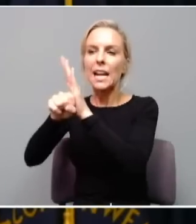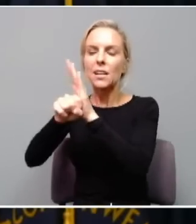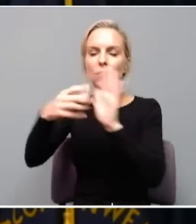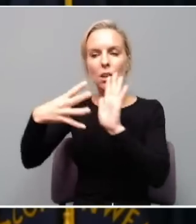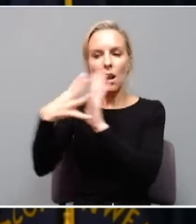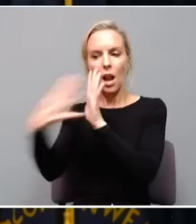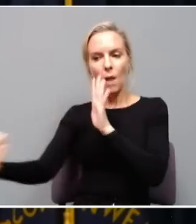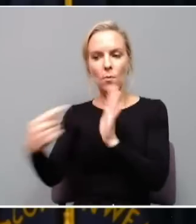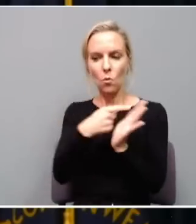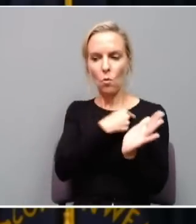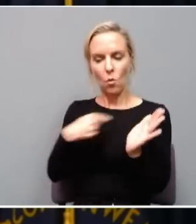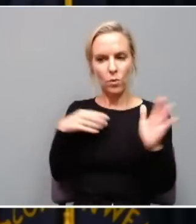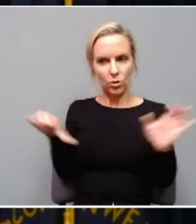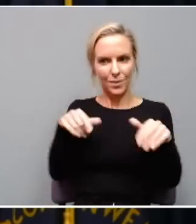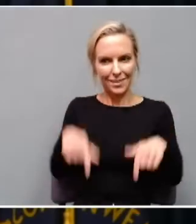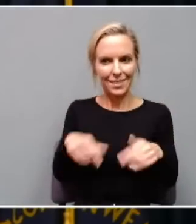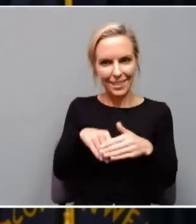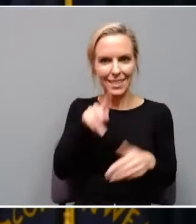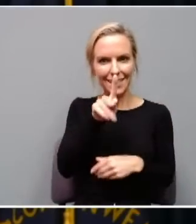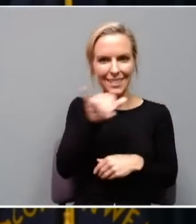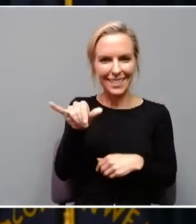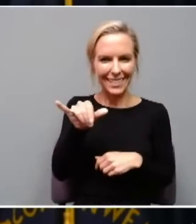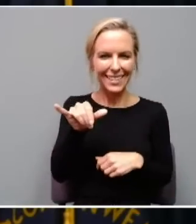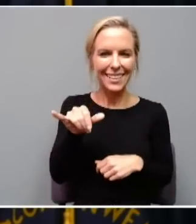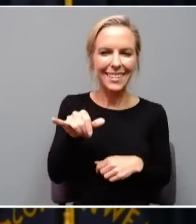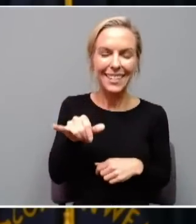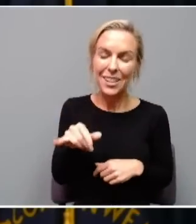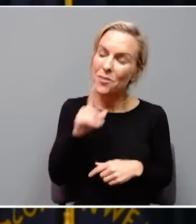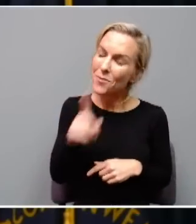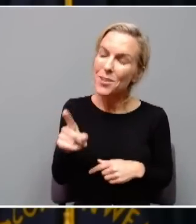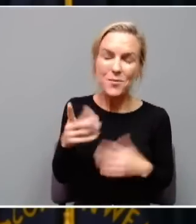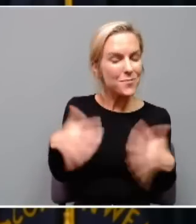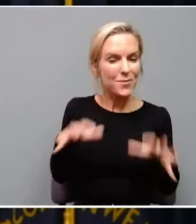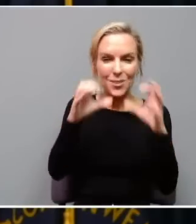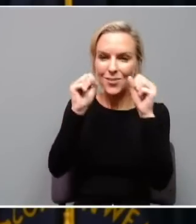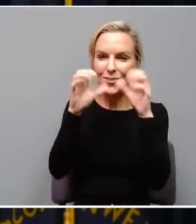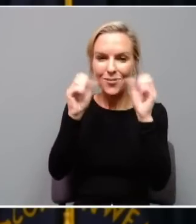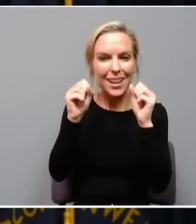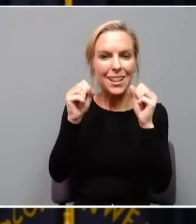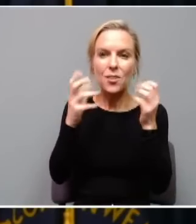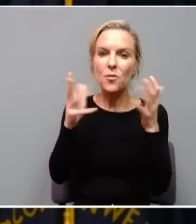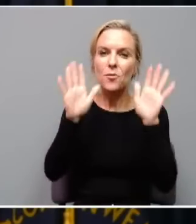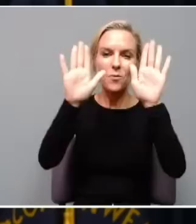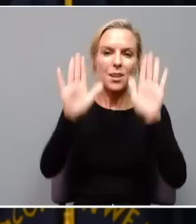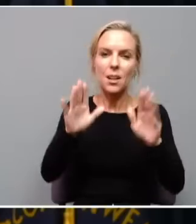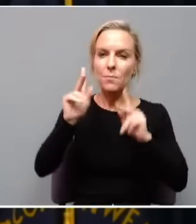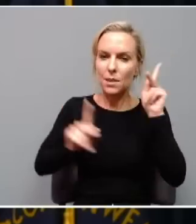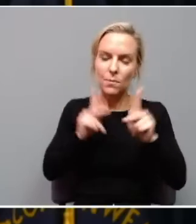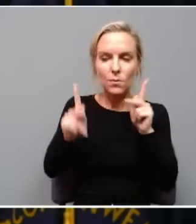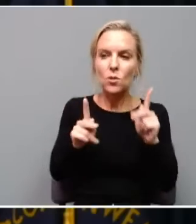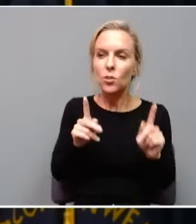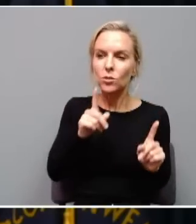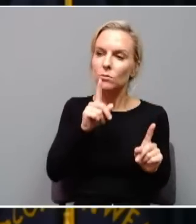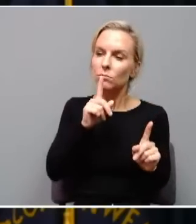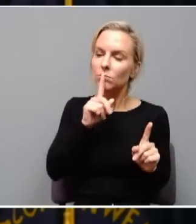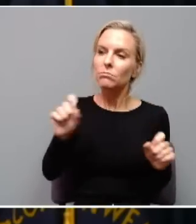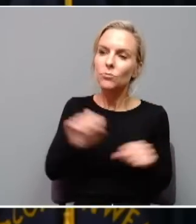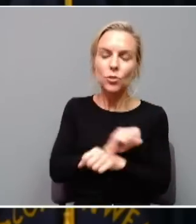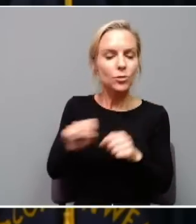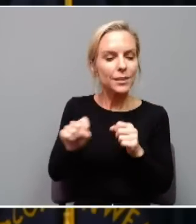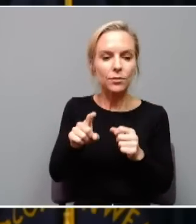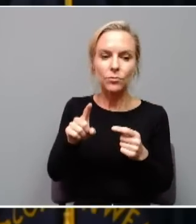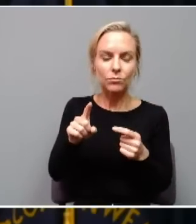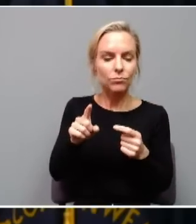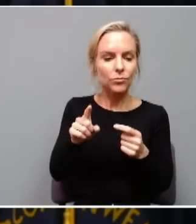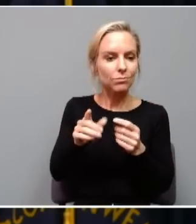Kentucky. So pretty incredible, but incredible people are what truly drive that. It takes something real